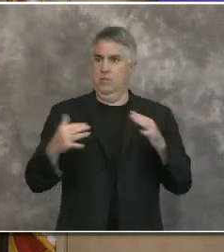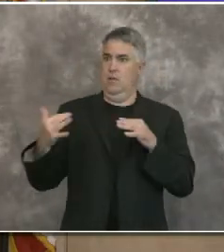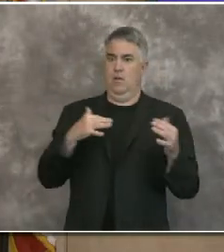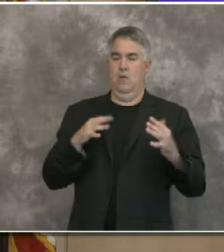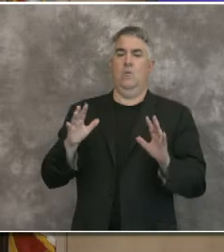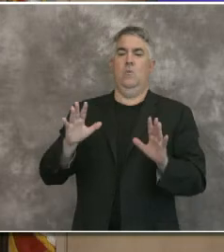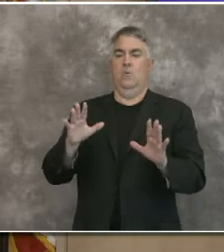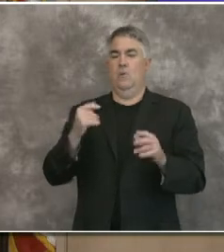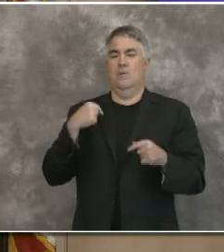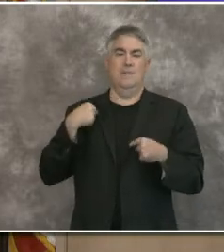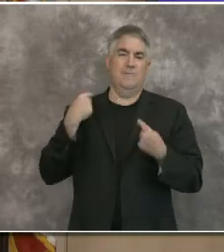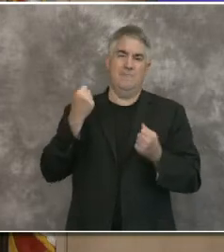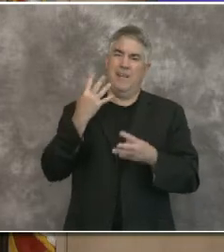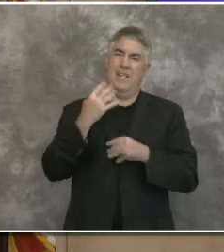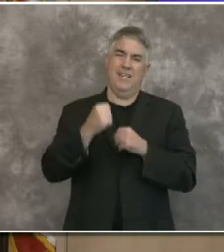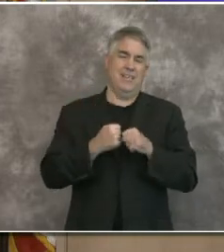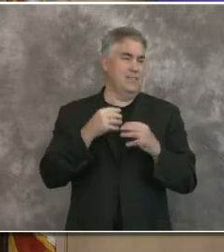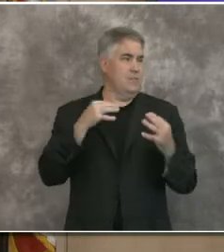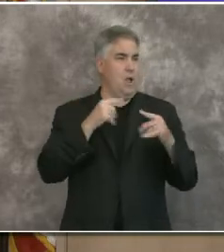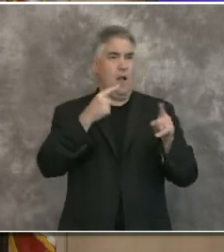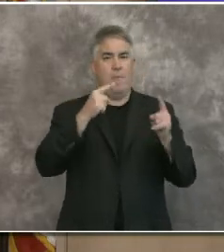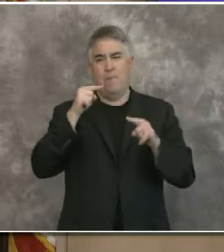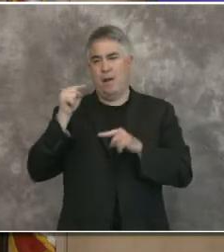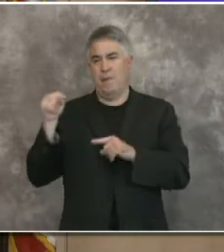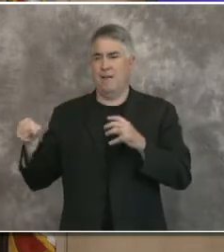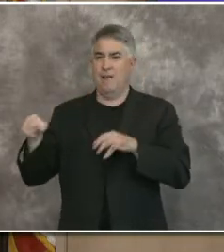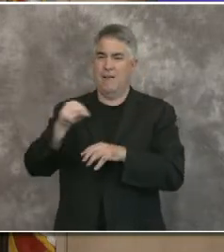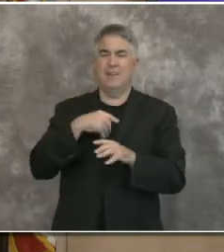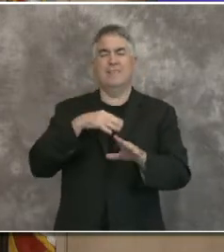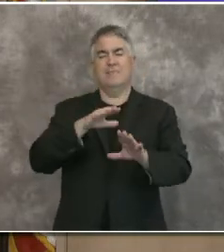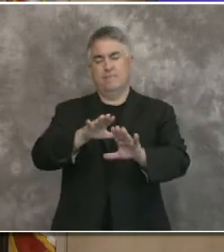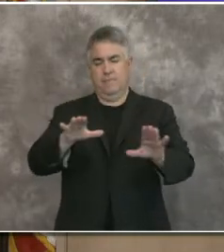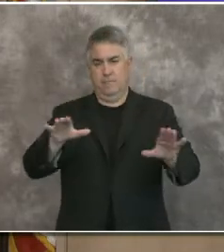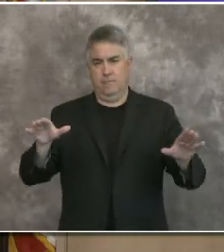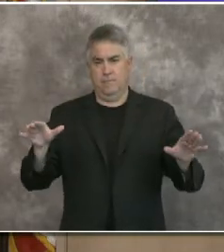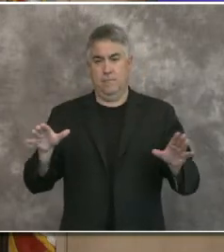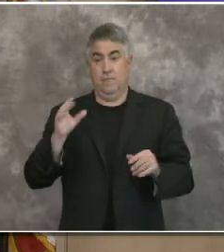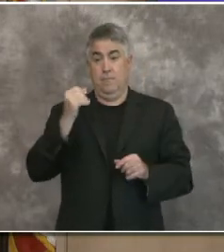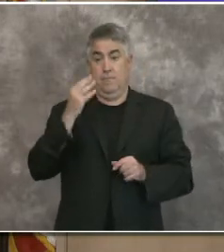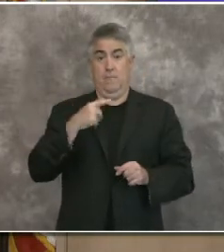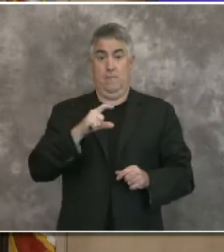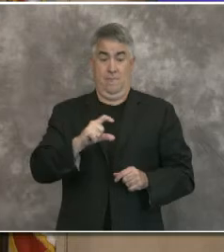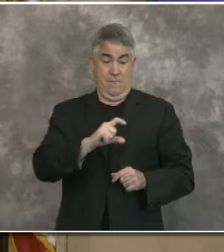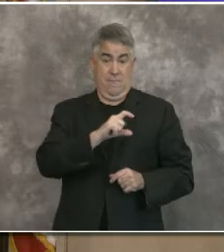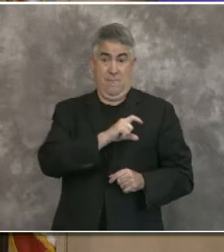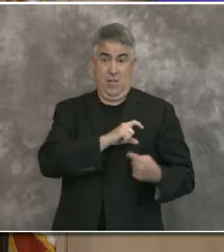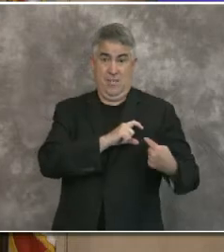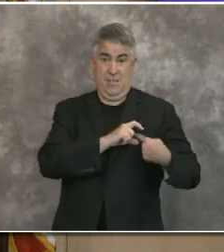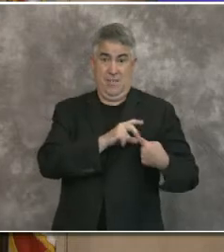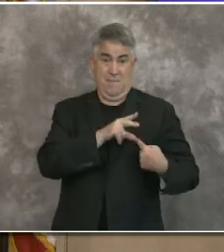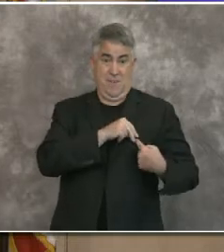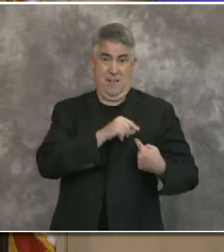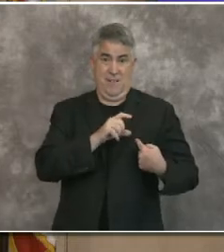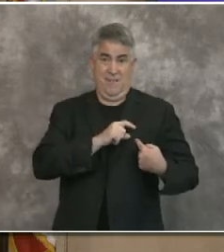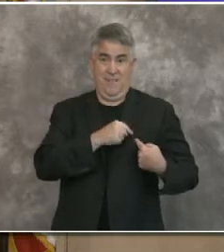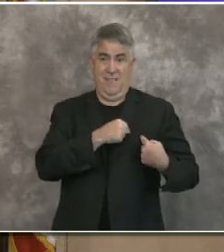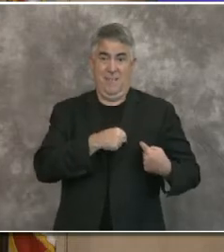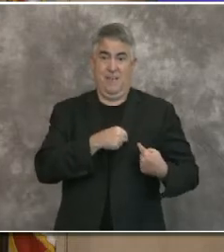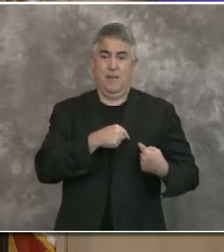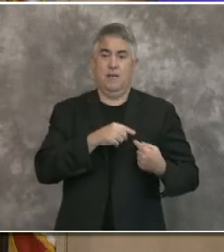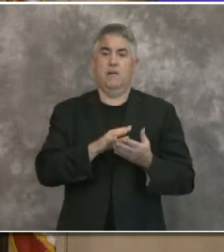I reminded each one of them that when they put on that badge, that they're responsible